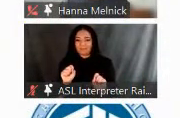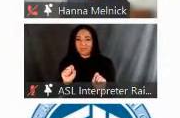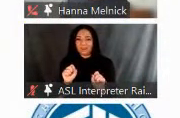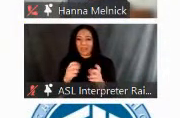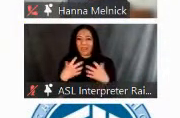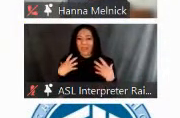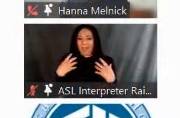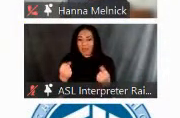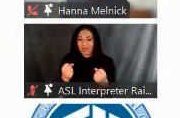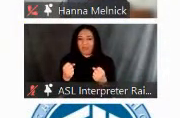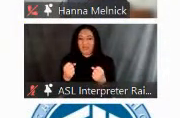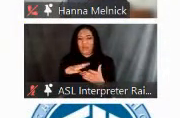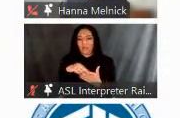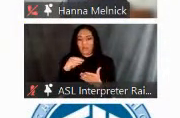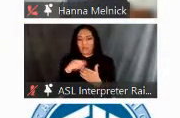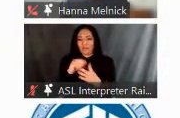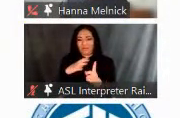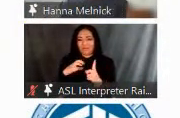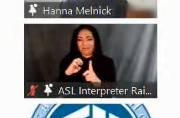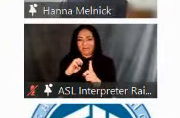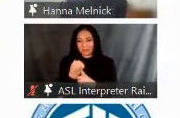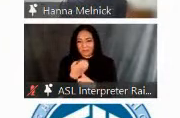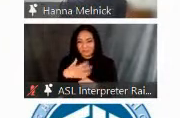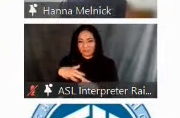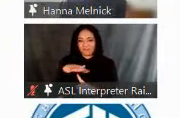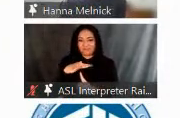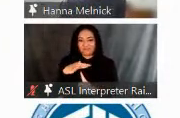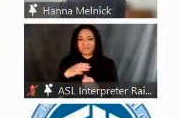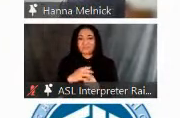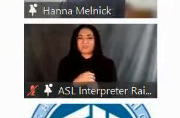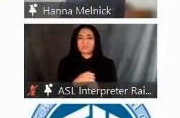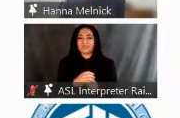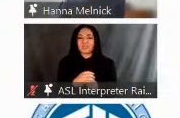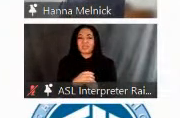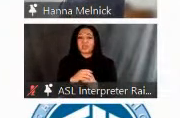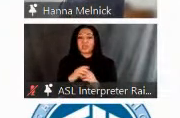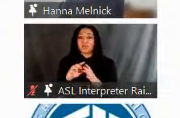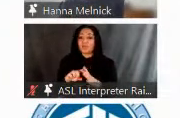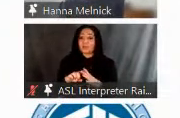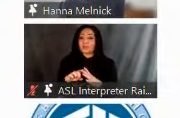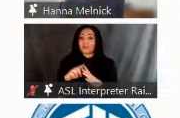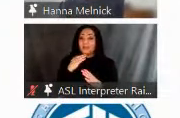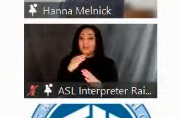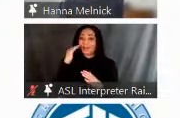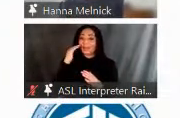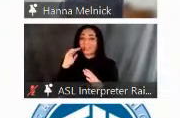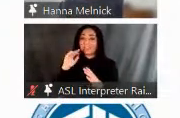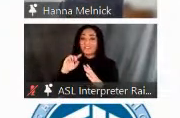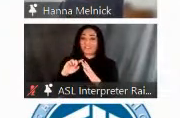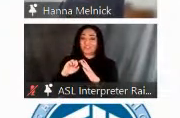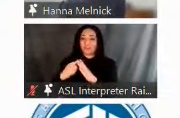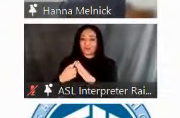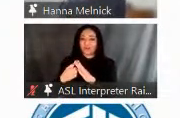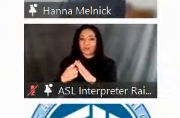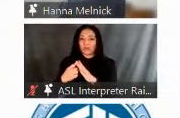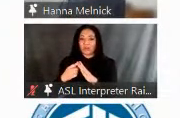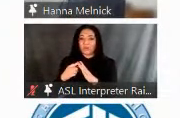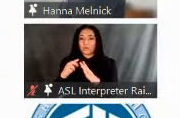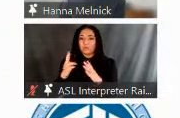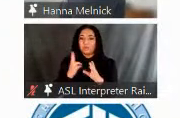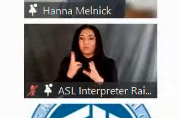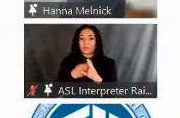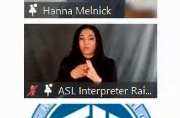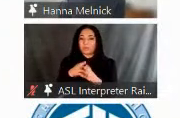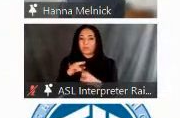standards are different in Head Start settings, we will be joined by Judy Reed Parker from Start Early. Start